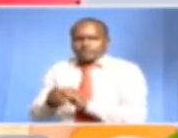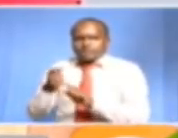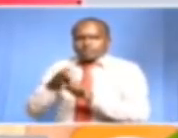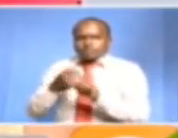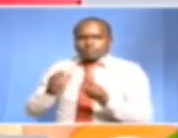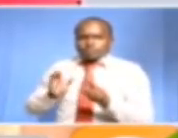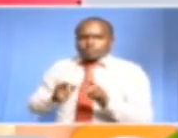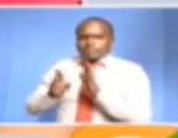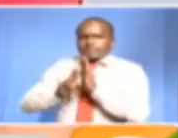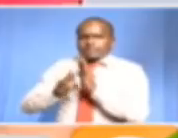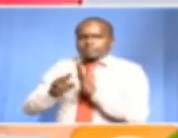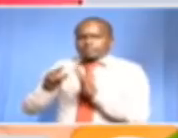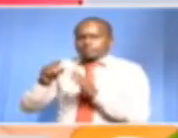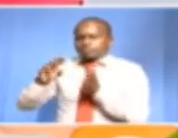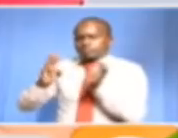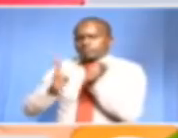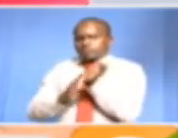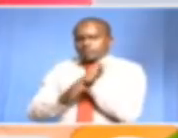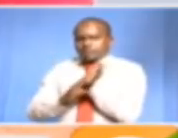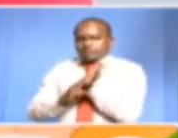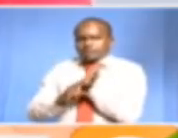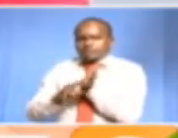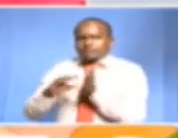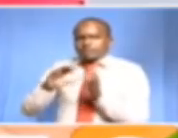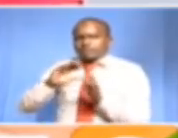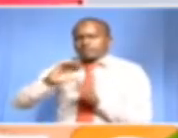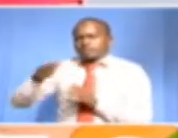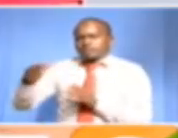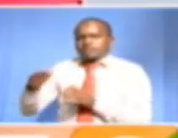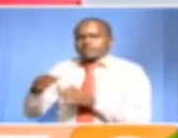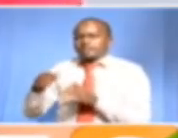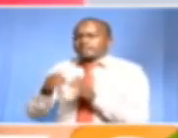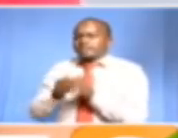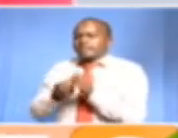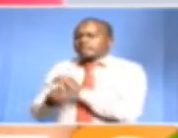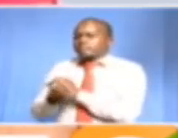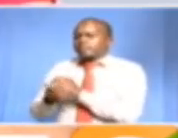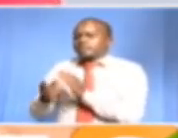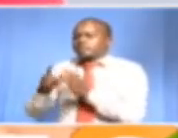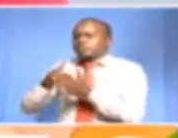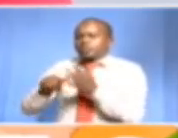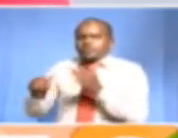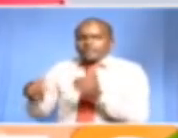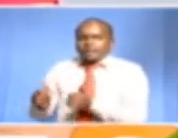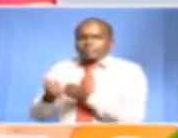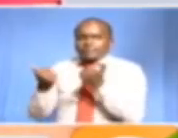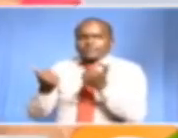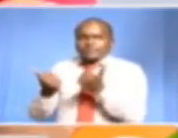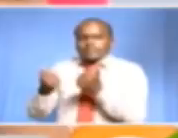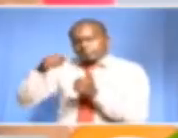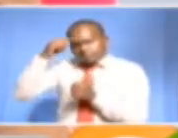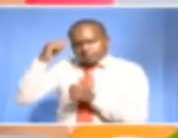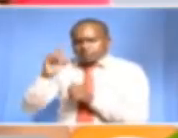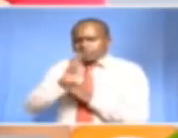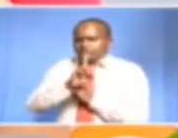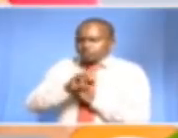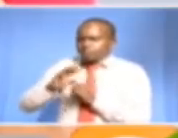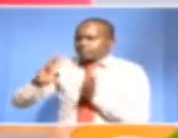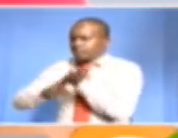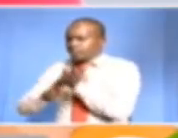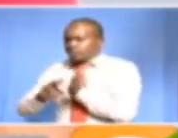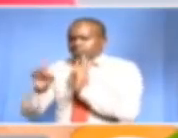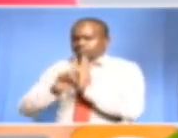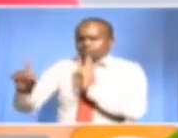for Migori County. Take us through how difficult it was now, because of course you had to go back and forth between Nairobi and your county to ensure